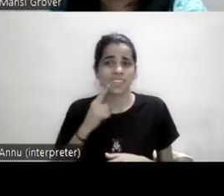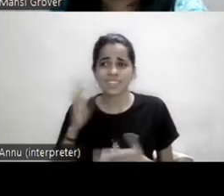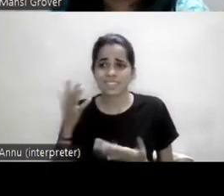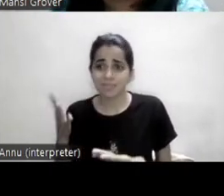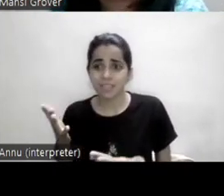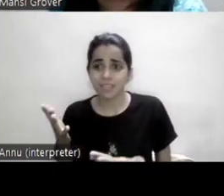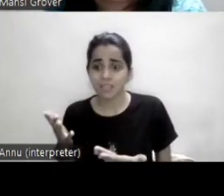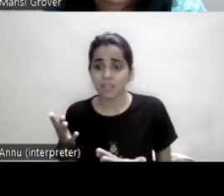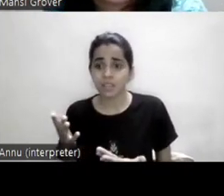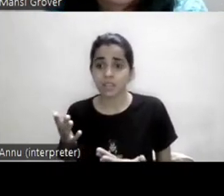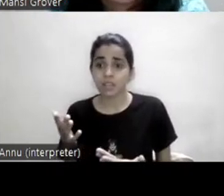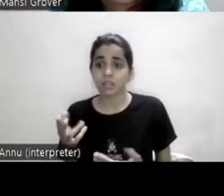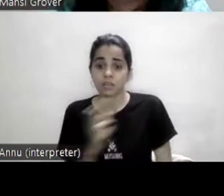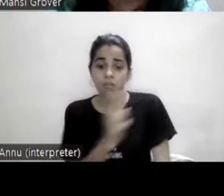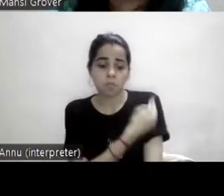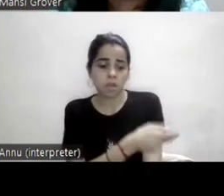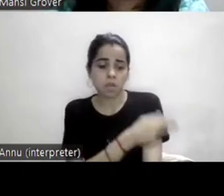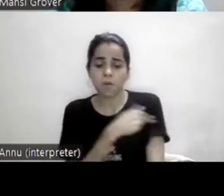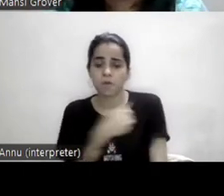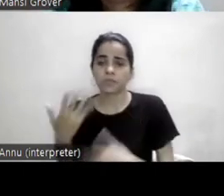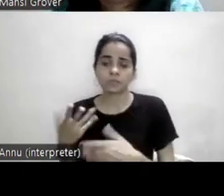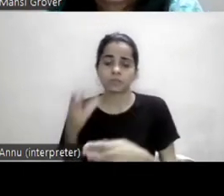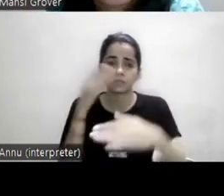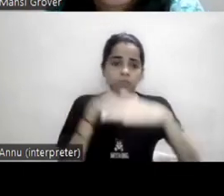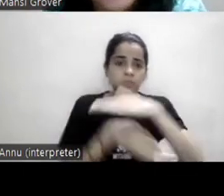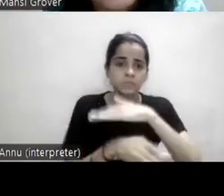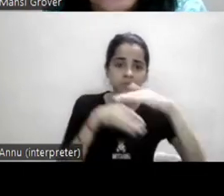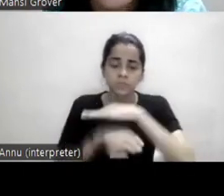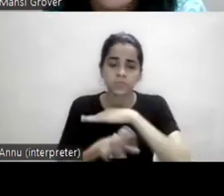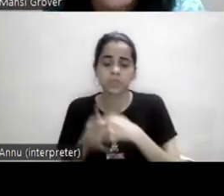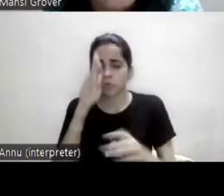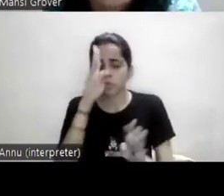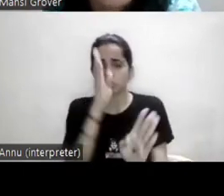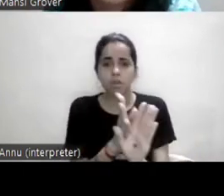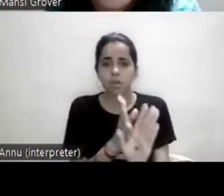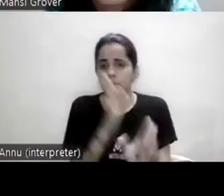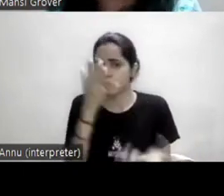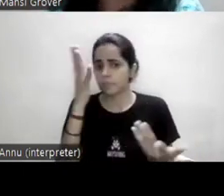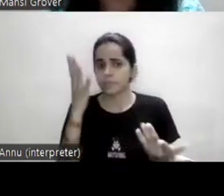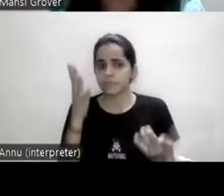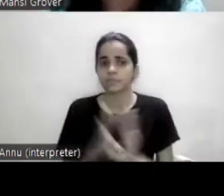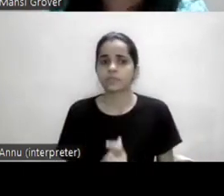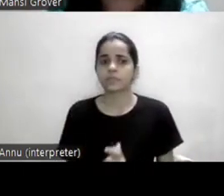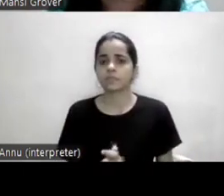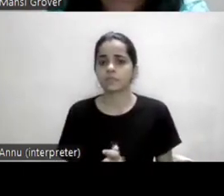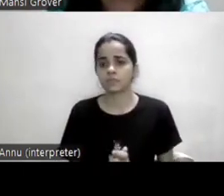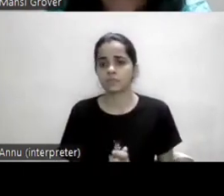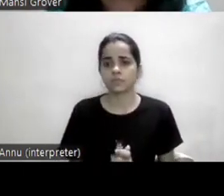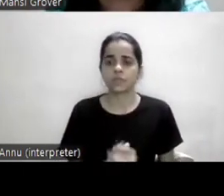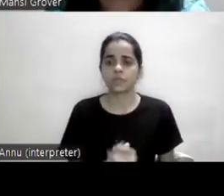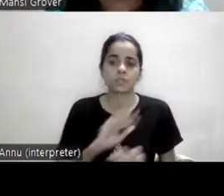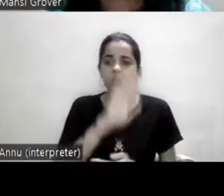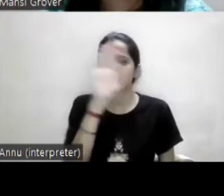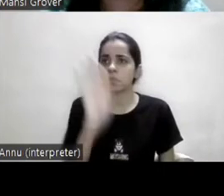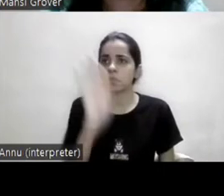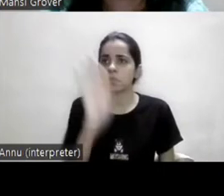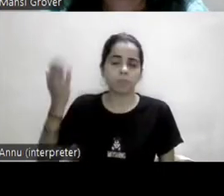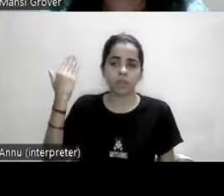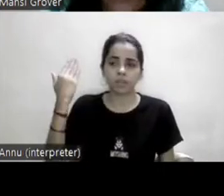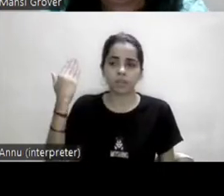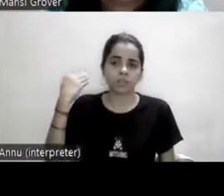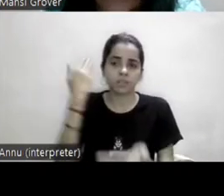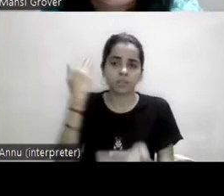to a medical professional or you go to a psychiatric professional to talk about it. This never happened in India before